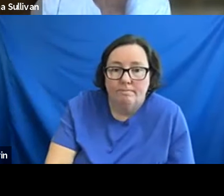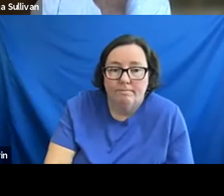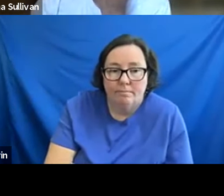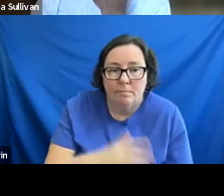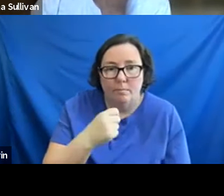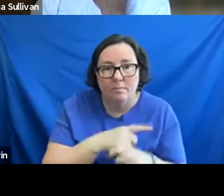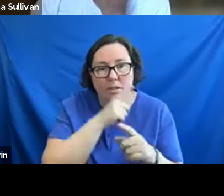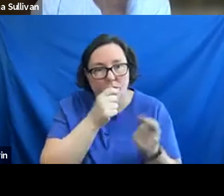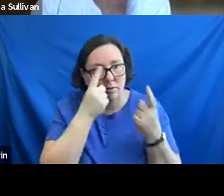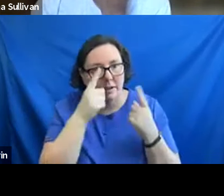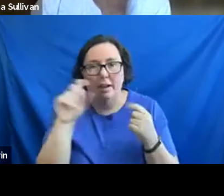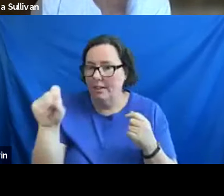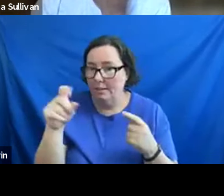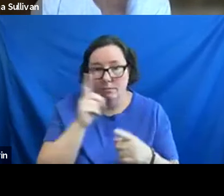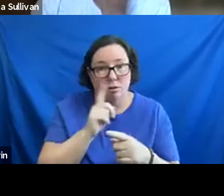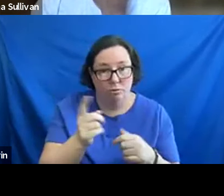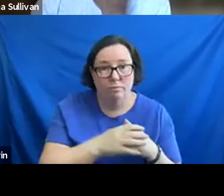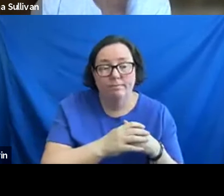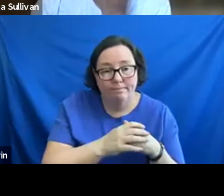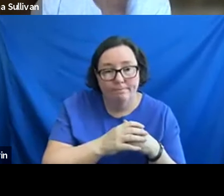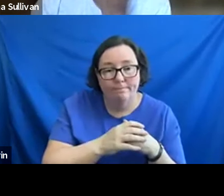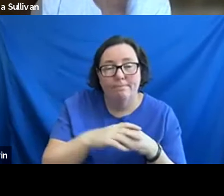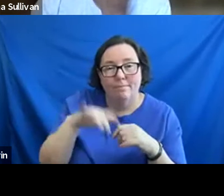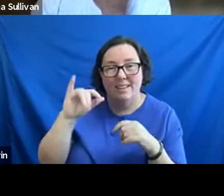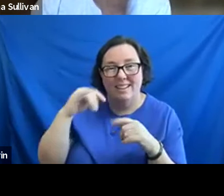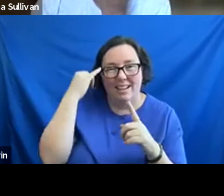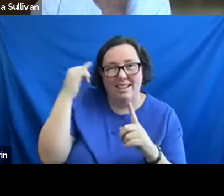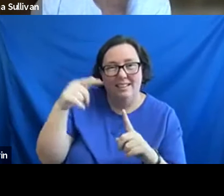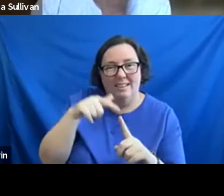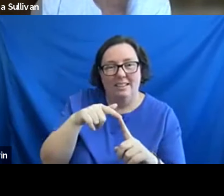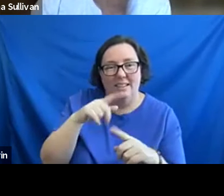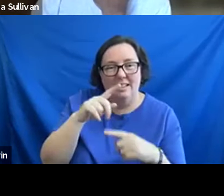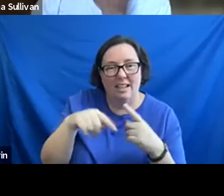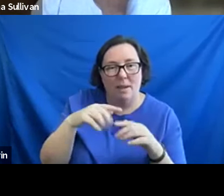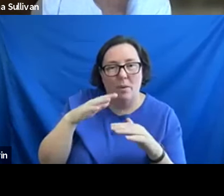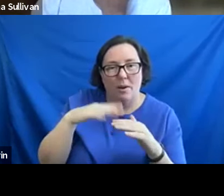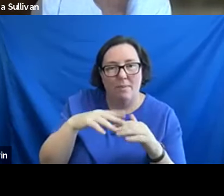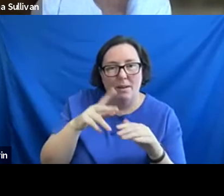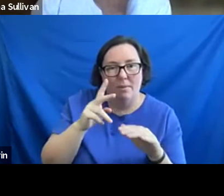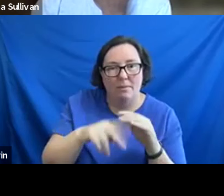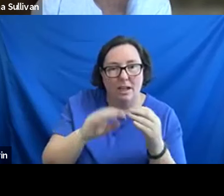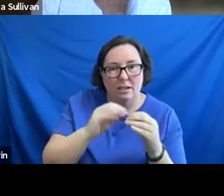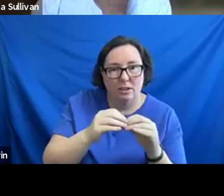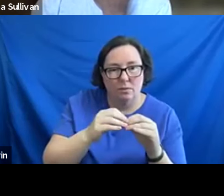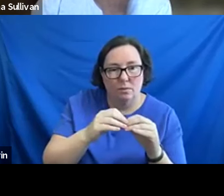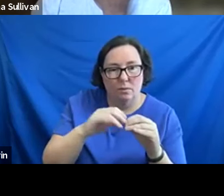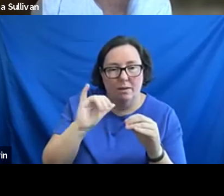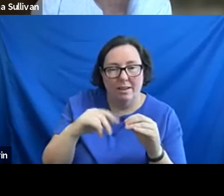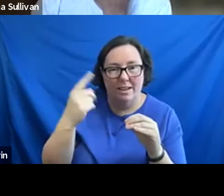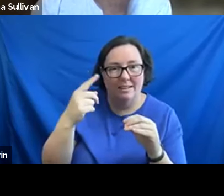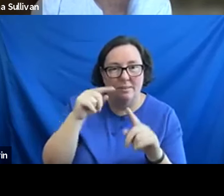sure. Yeah. This idea of a minimum cut score was something